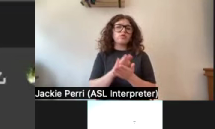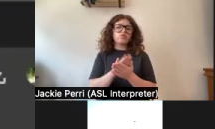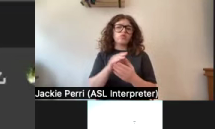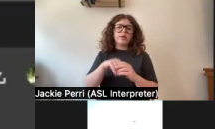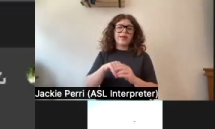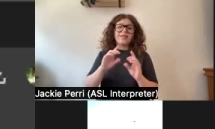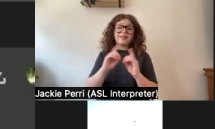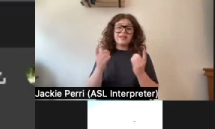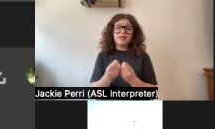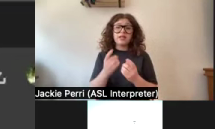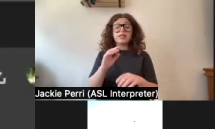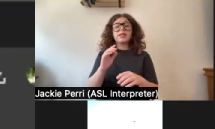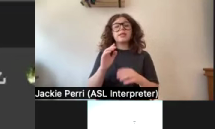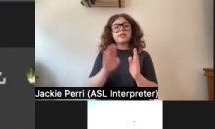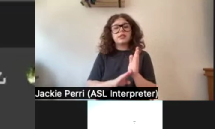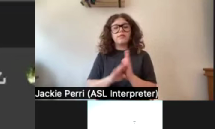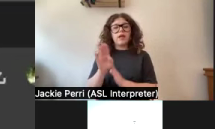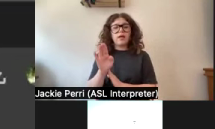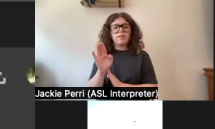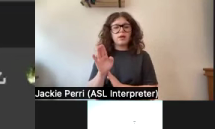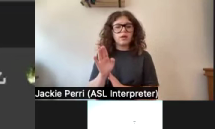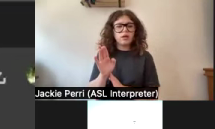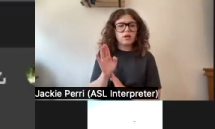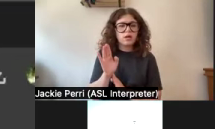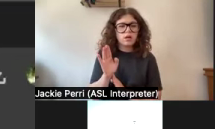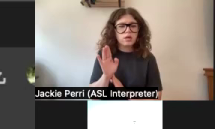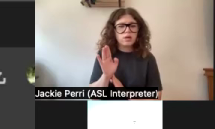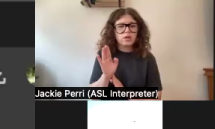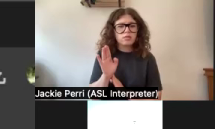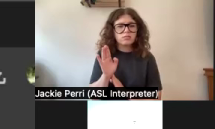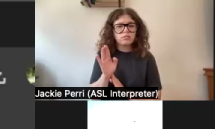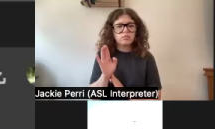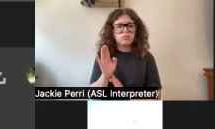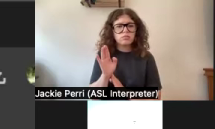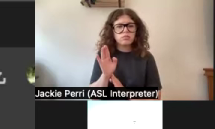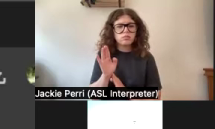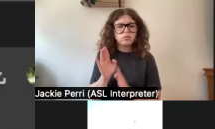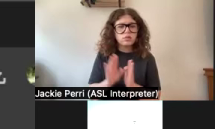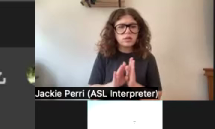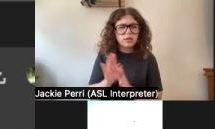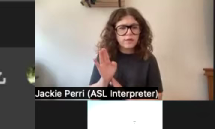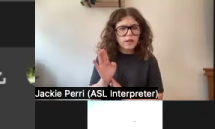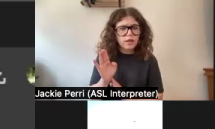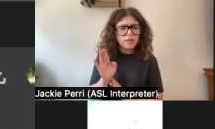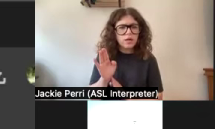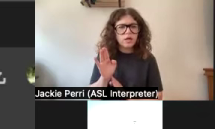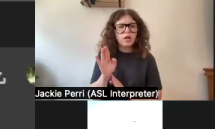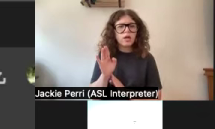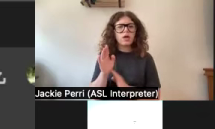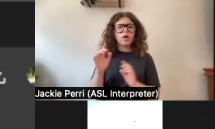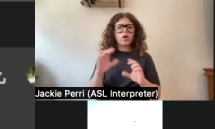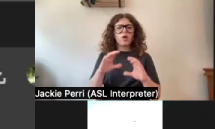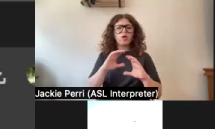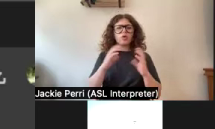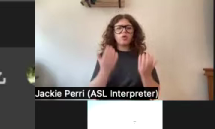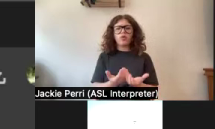a blueprint for other CPS schools. In 2022, we collaborated